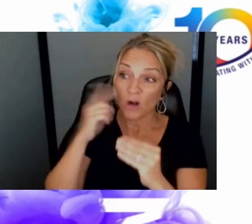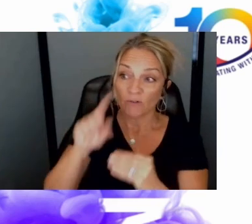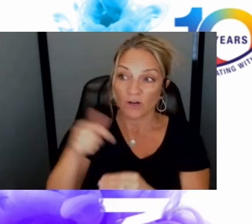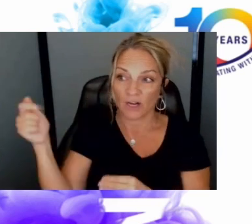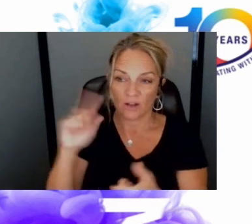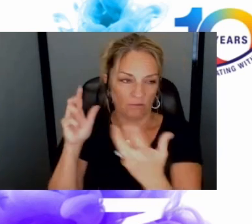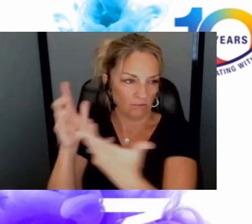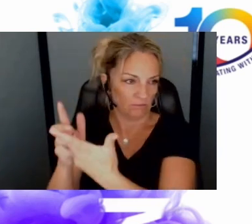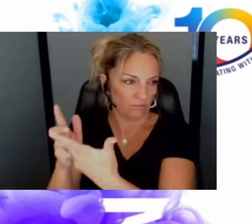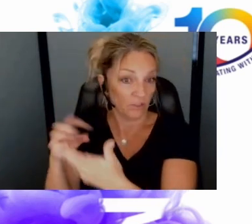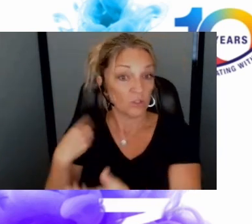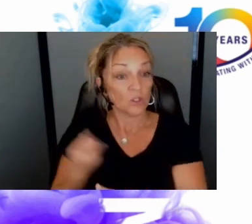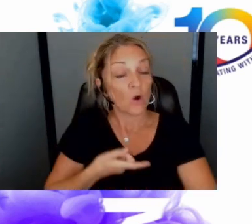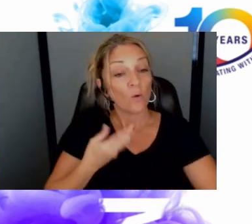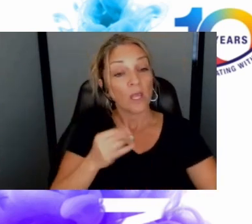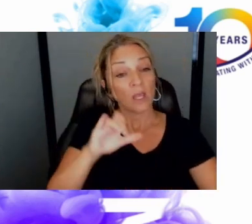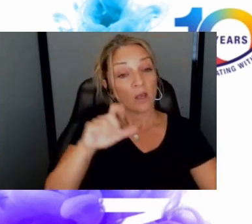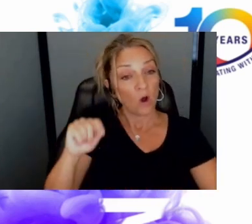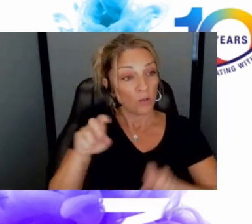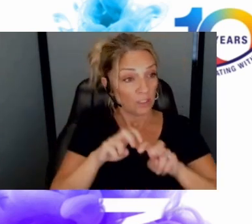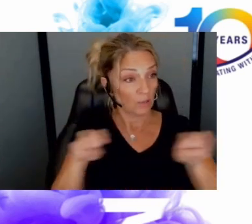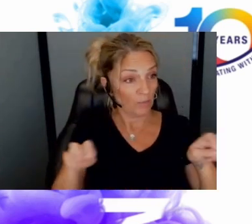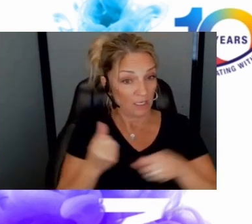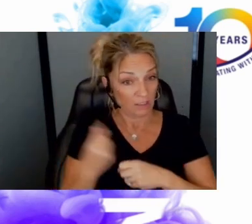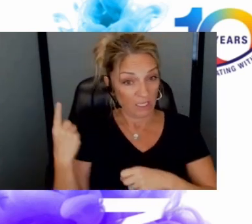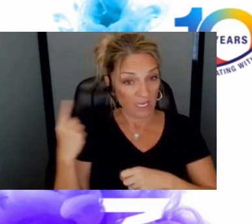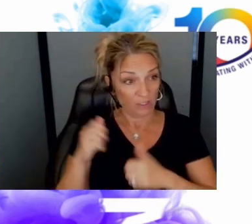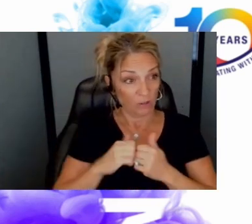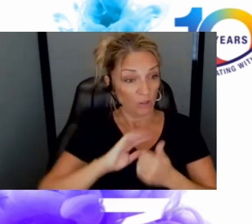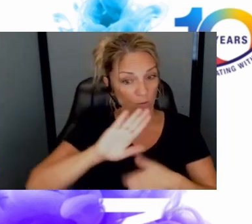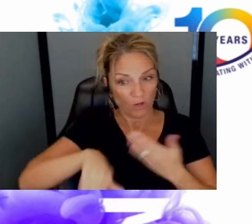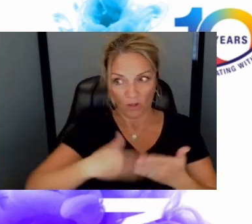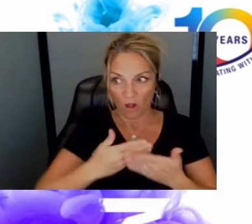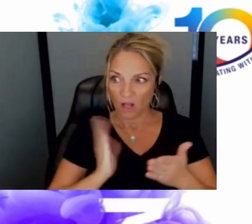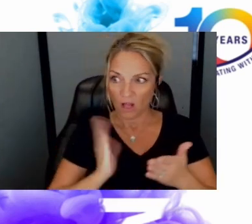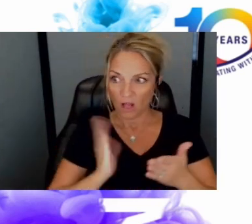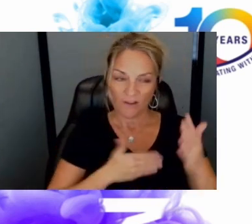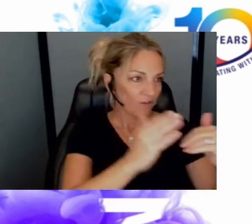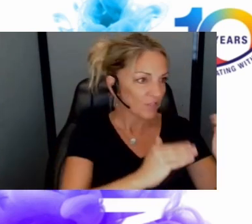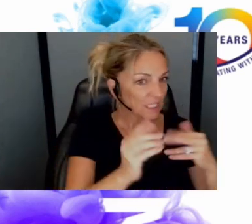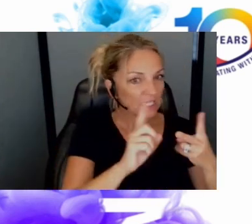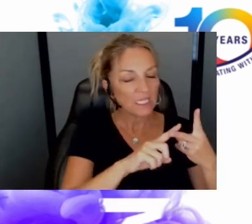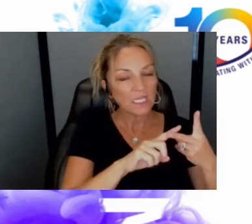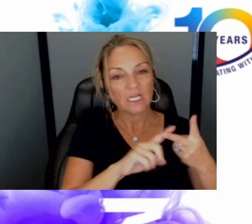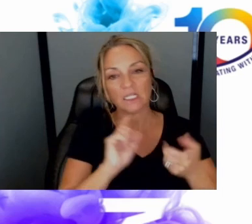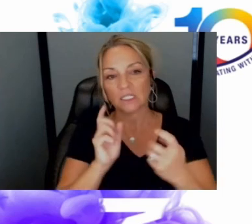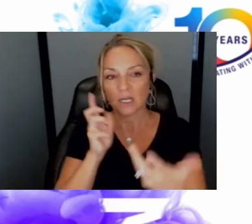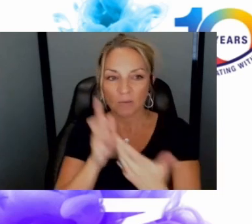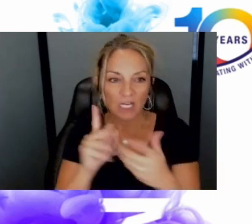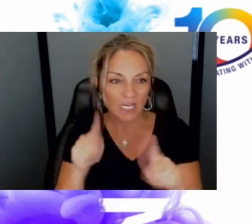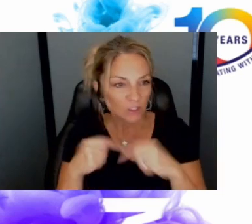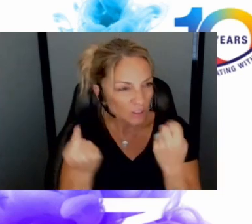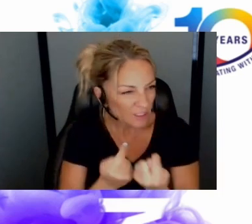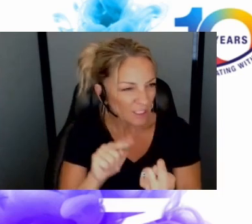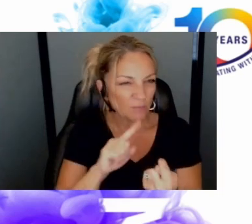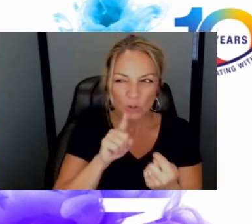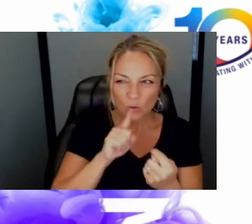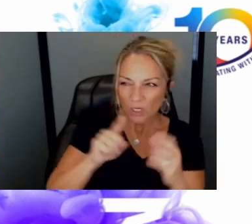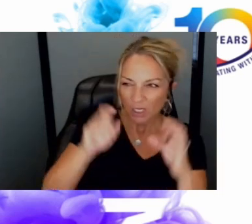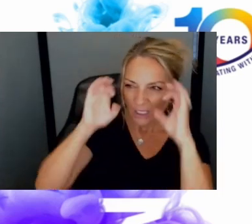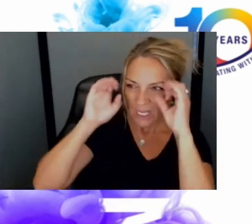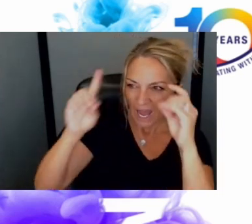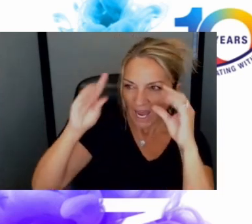panel last year with all our facilities and accommodations teams to kind of educate around accessibility practices